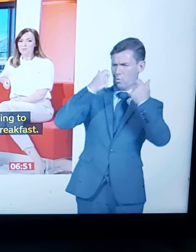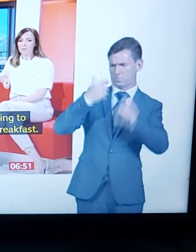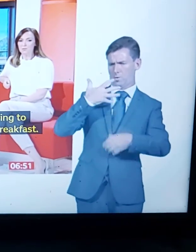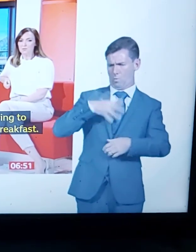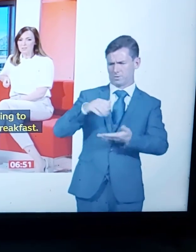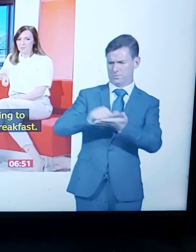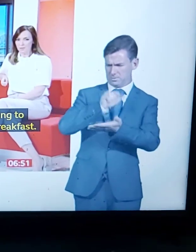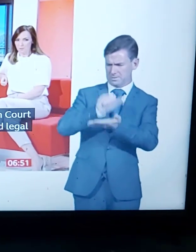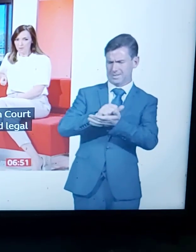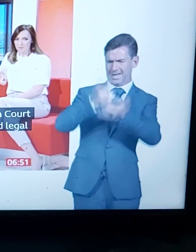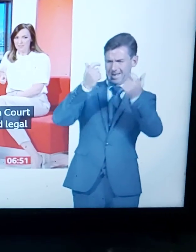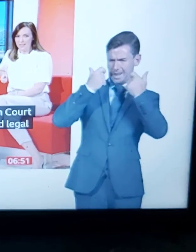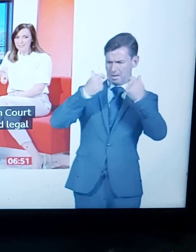In a moment, we'll speak to a couple who've delayed...